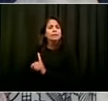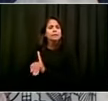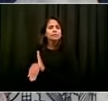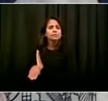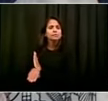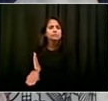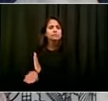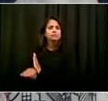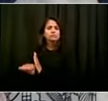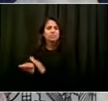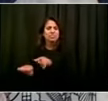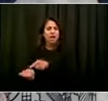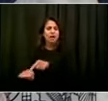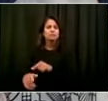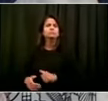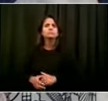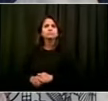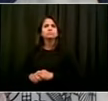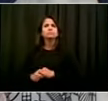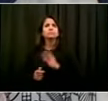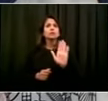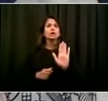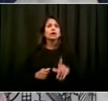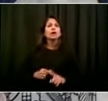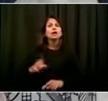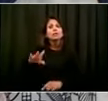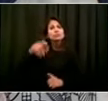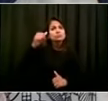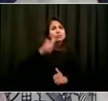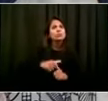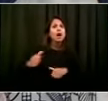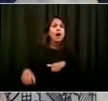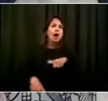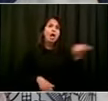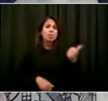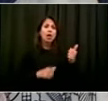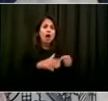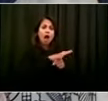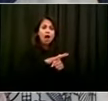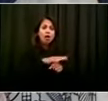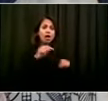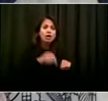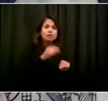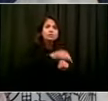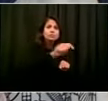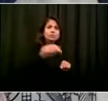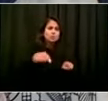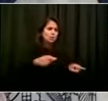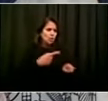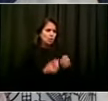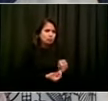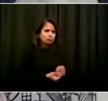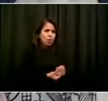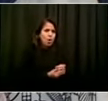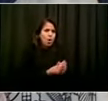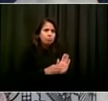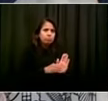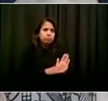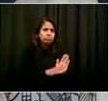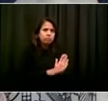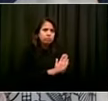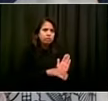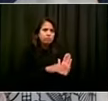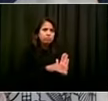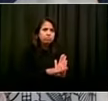saw a problem: Sunset Park, Soundview in the Bronx, Southeast Queens. All 3 follow the same pattern: apply additional testing, test and